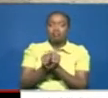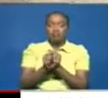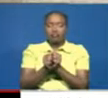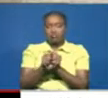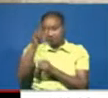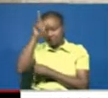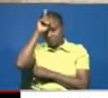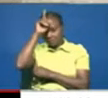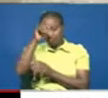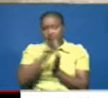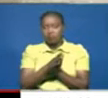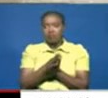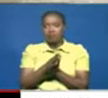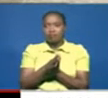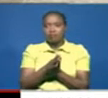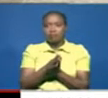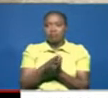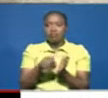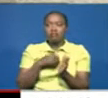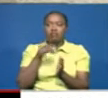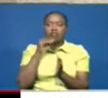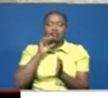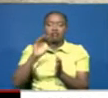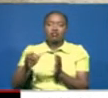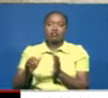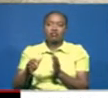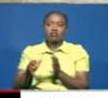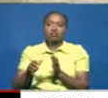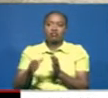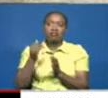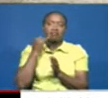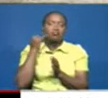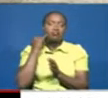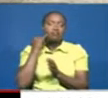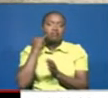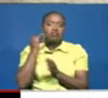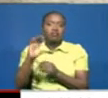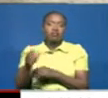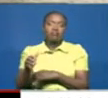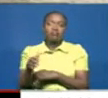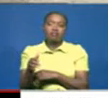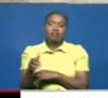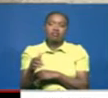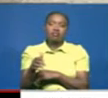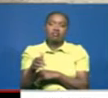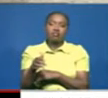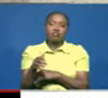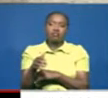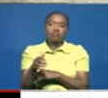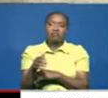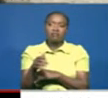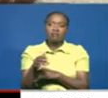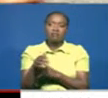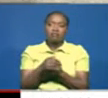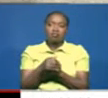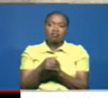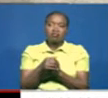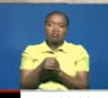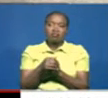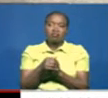came from a village. My home county is Nakuru County. That's where I grew. I was born. That's where I went to school. It was in a